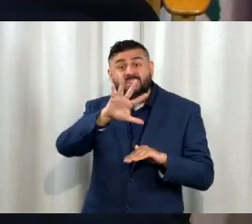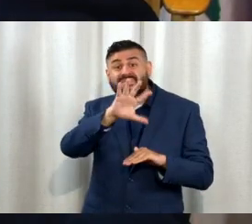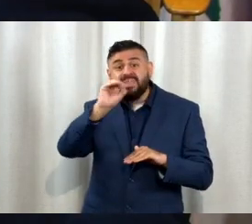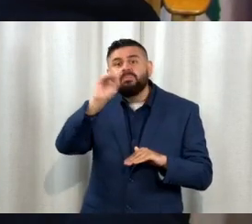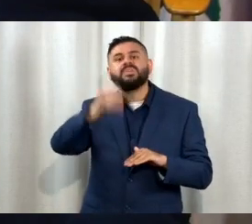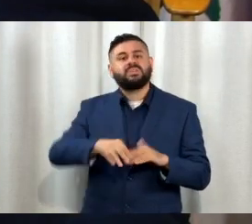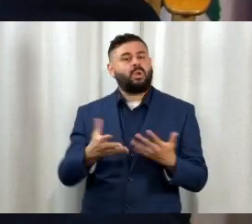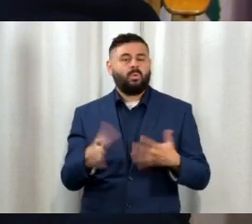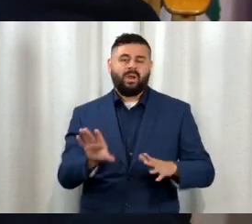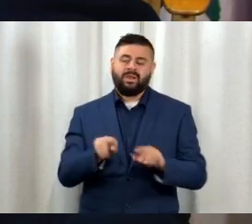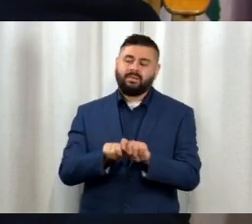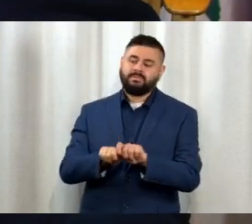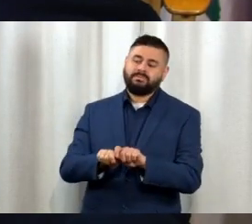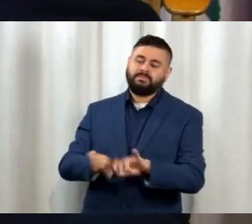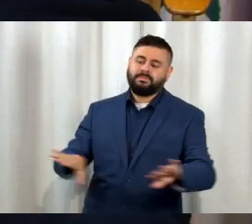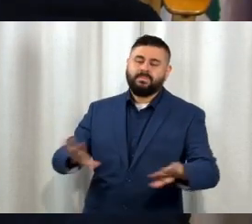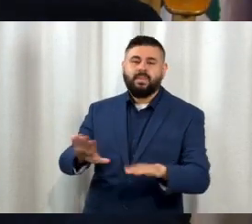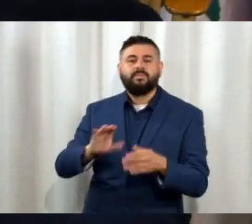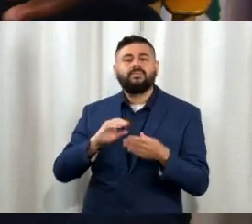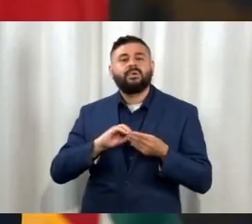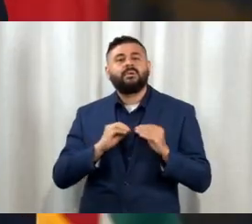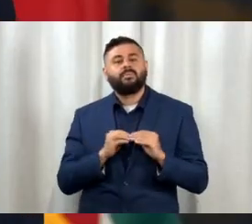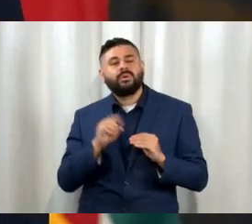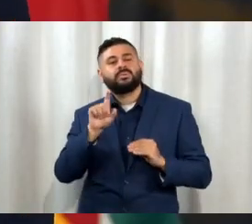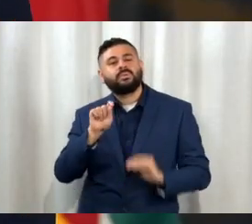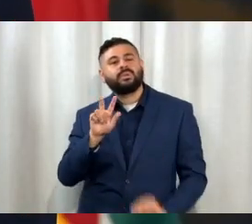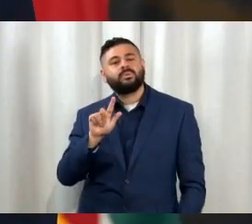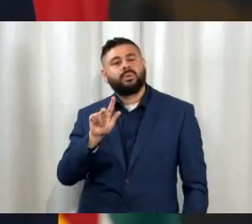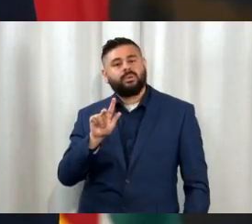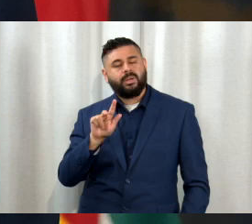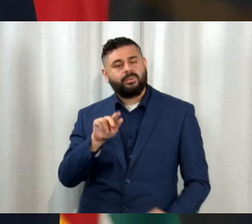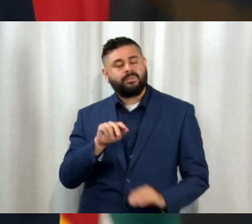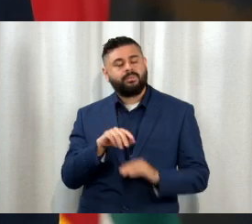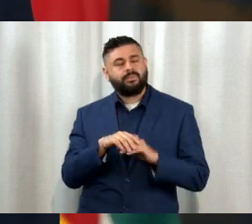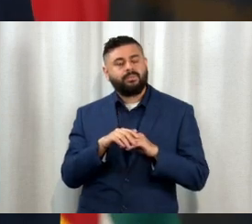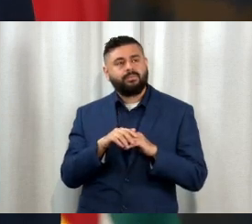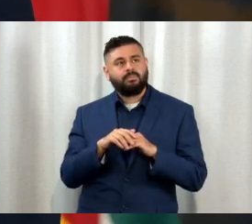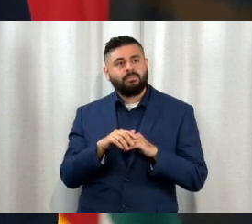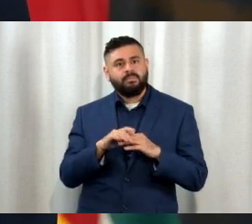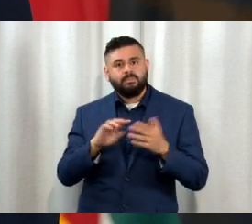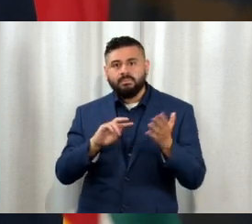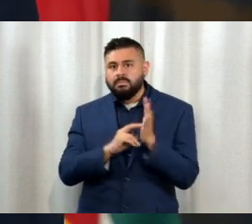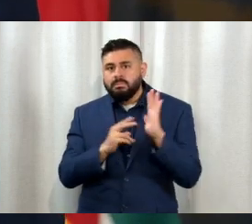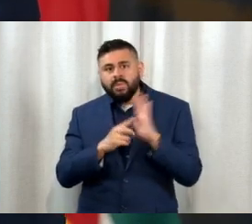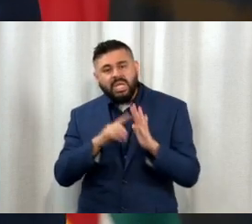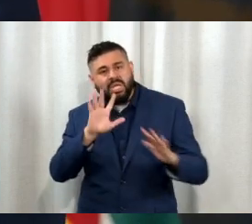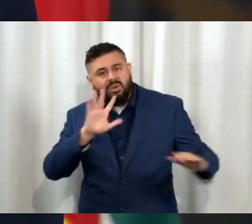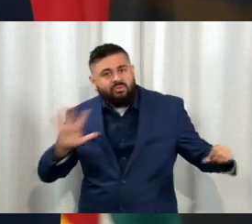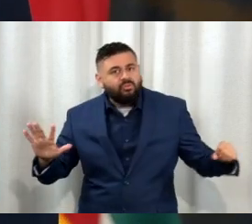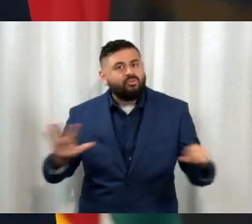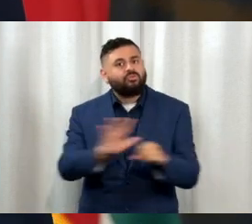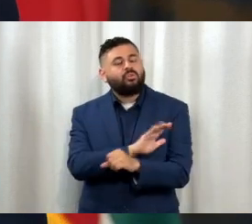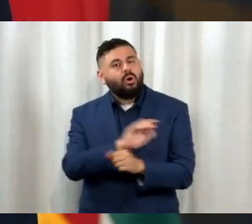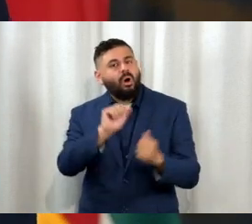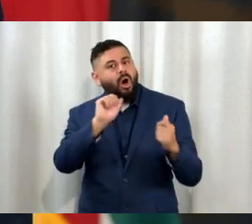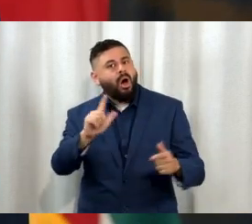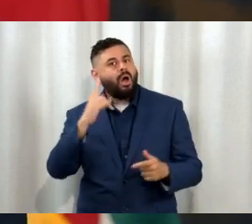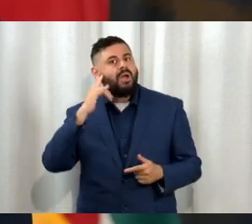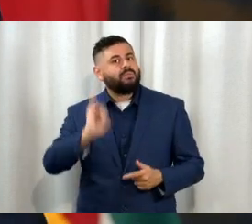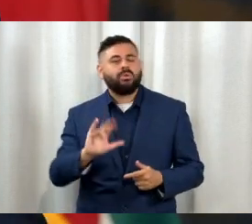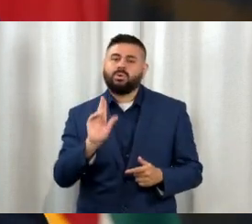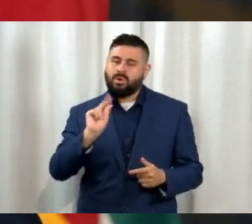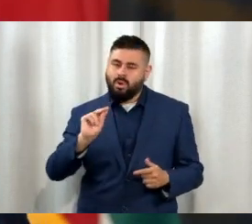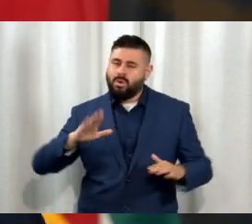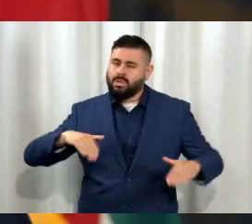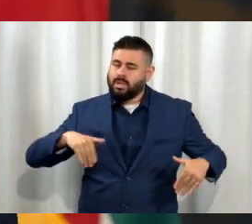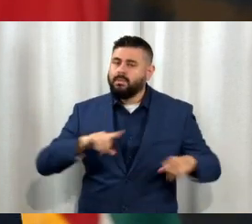their homeless count numbers for 2023. And while this is not yet a complete picture of the state of homelessness in California,